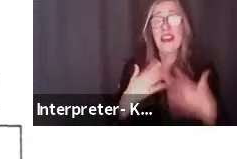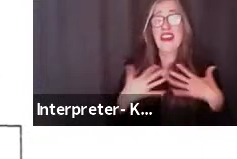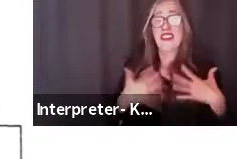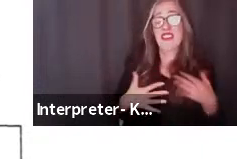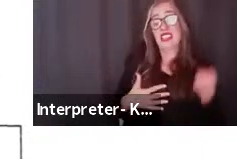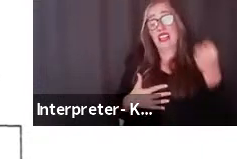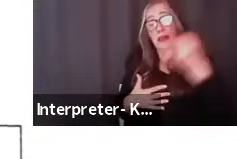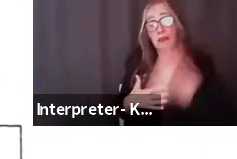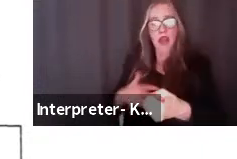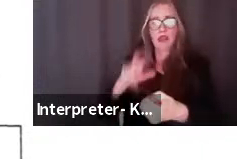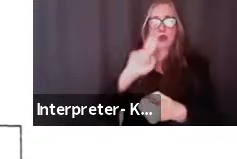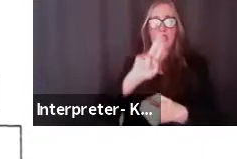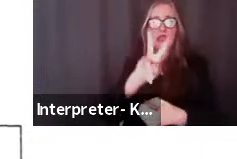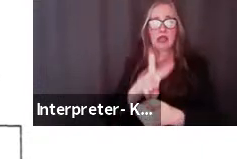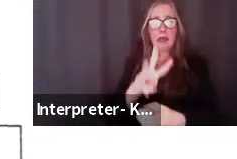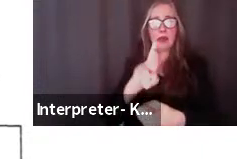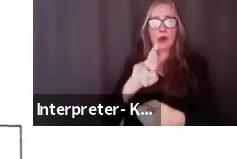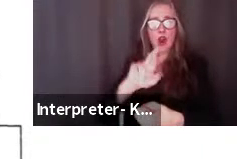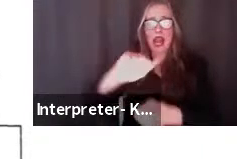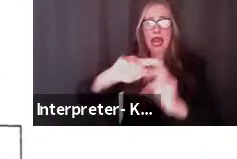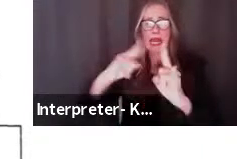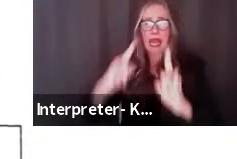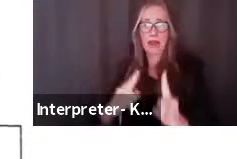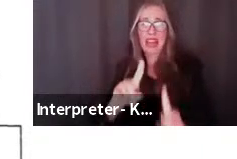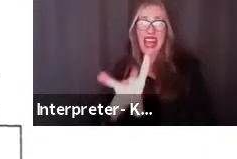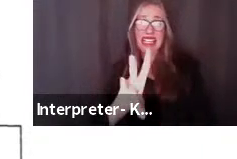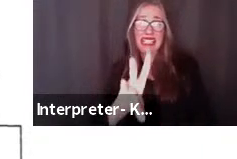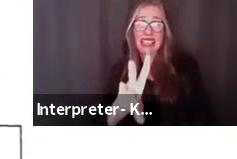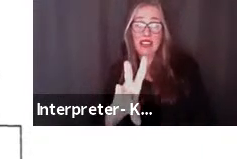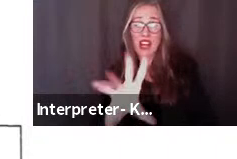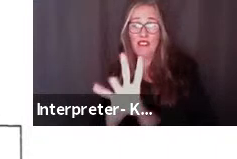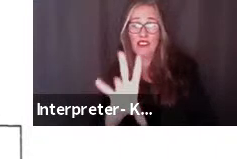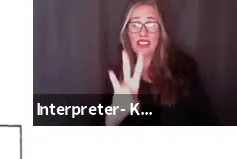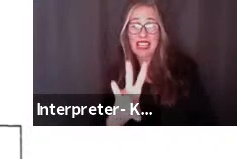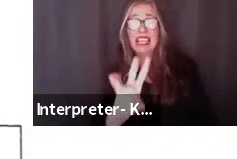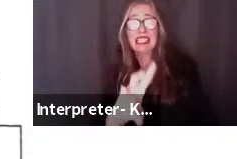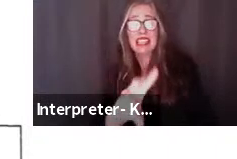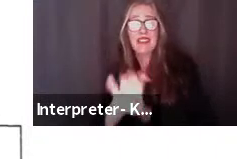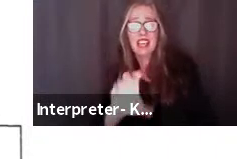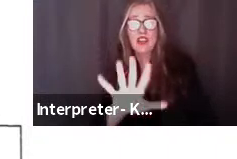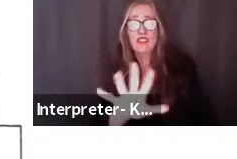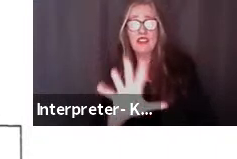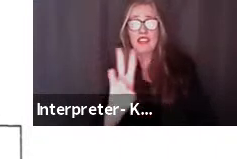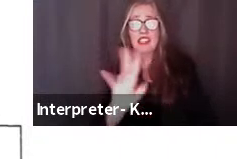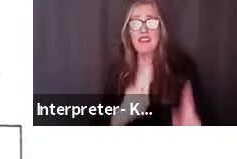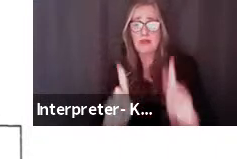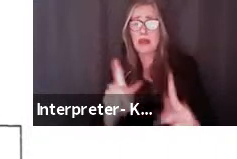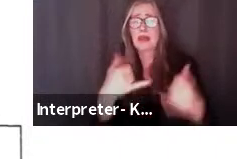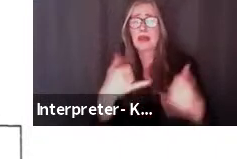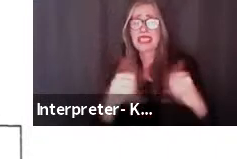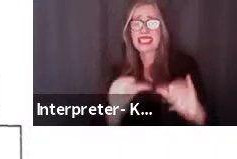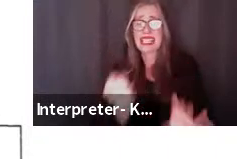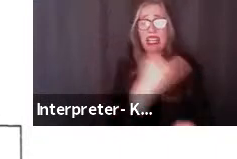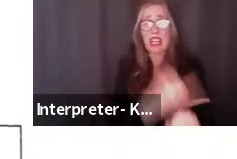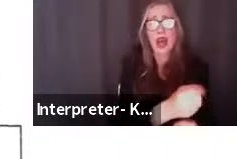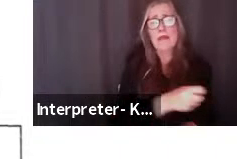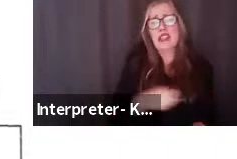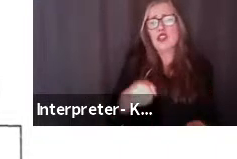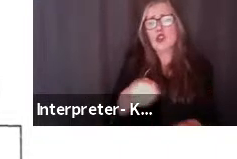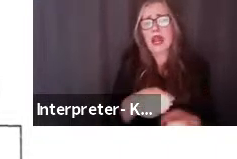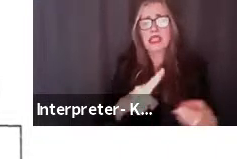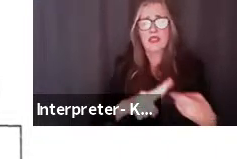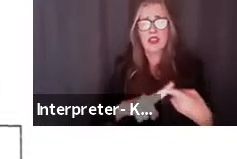camp and 757 people remained institutionalized but were transferred to the administrative and